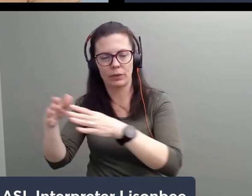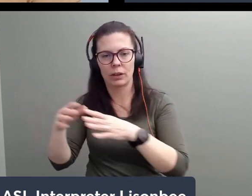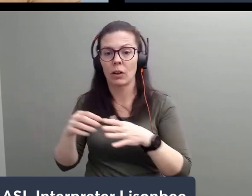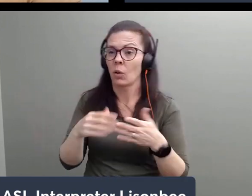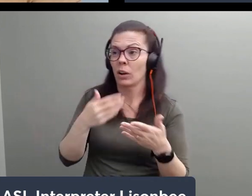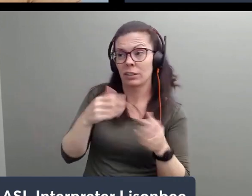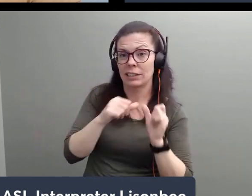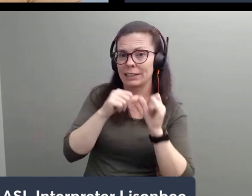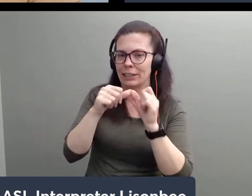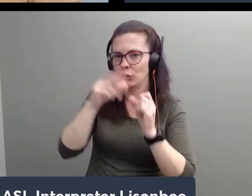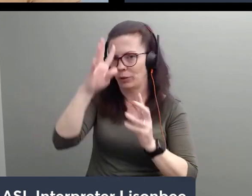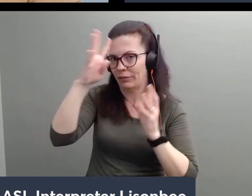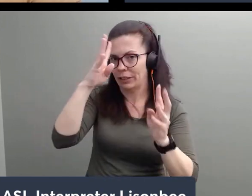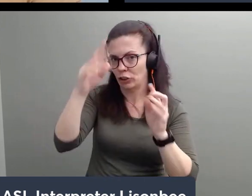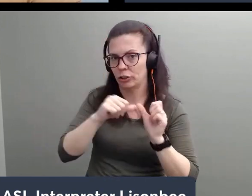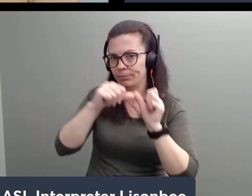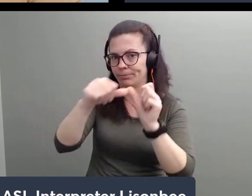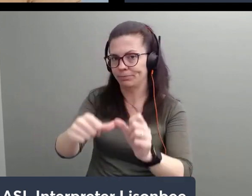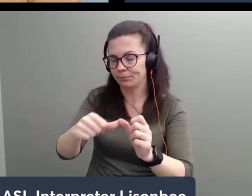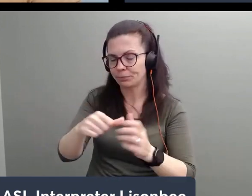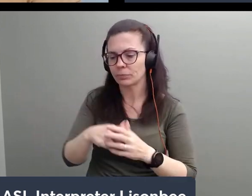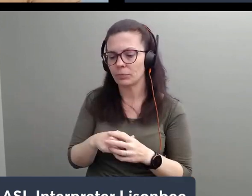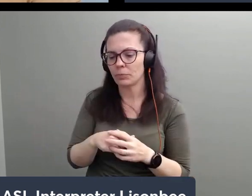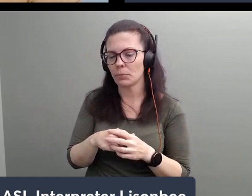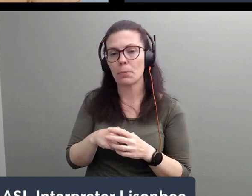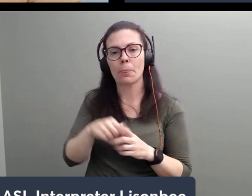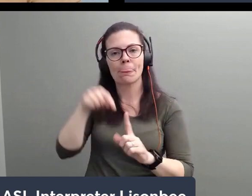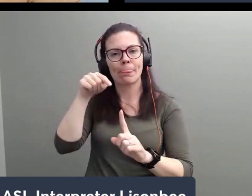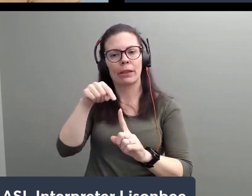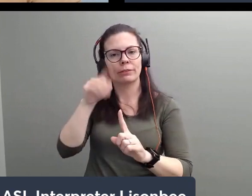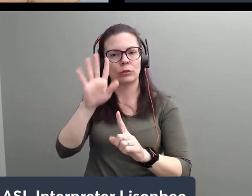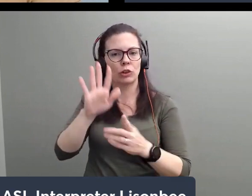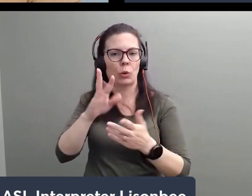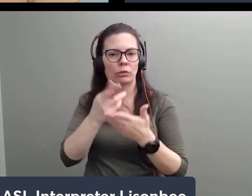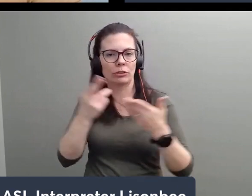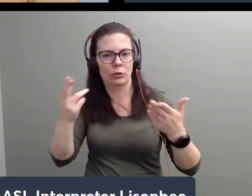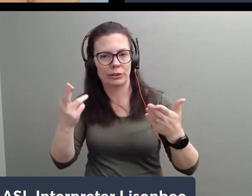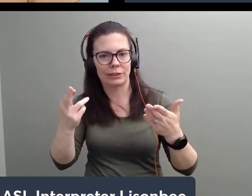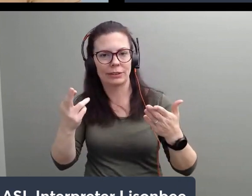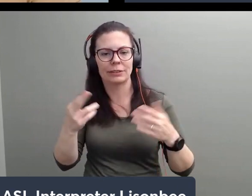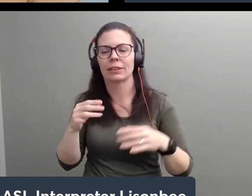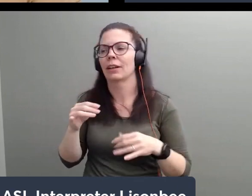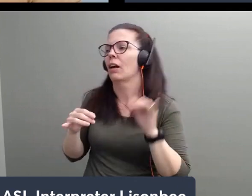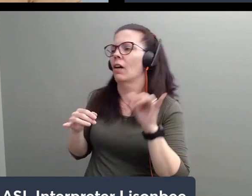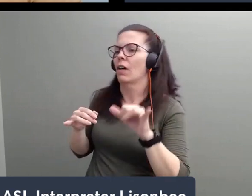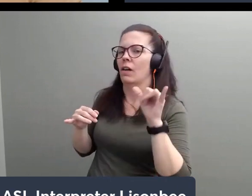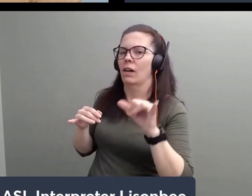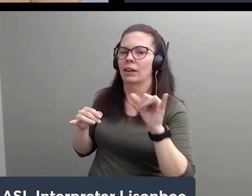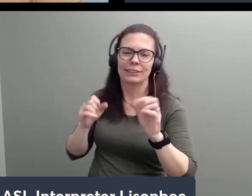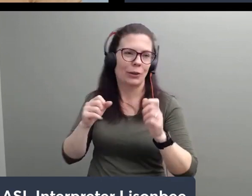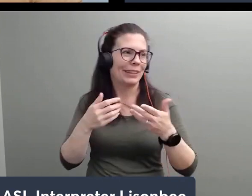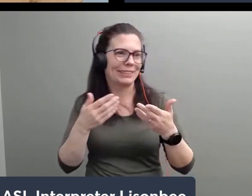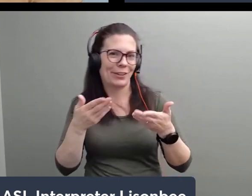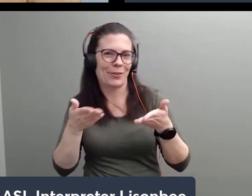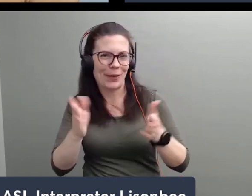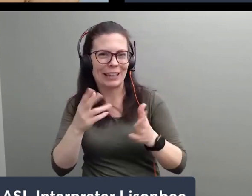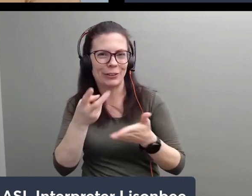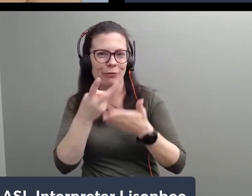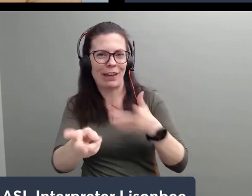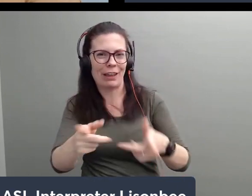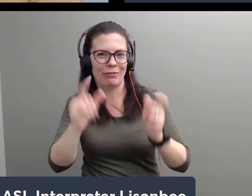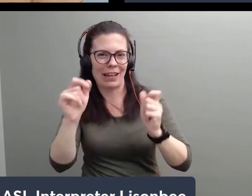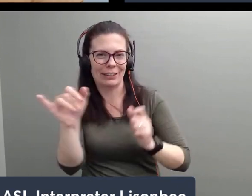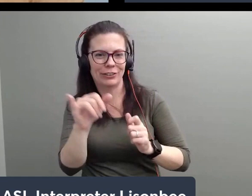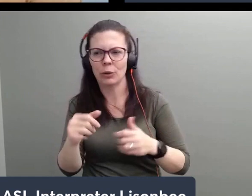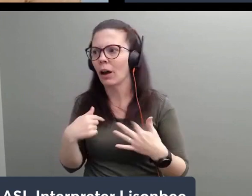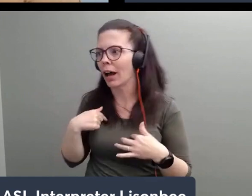continuous integration, the configuration of your resources. So this is also an opportunity to fail fast as well. Yeah, see, and I didn't even know about that.